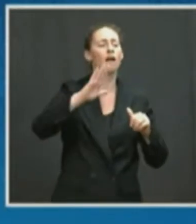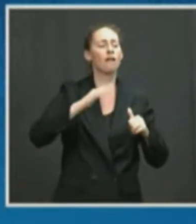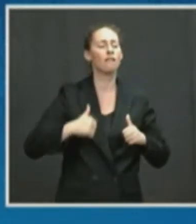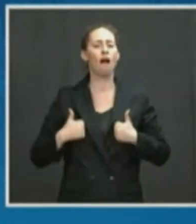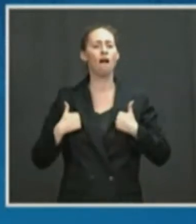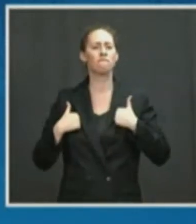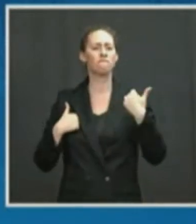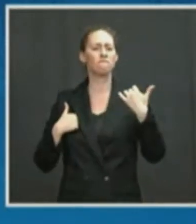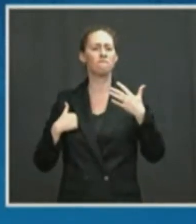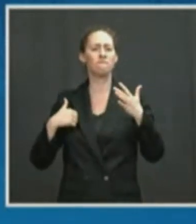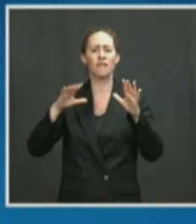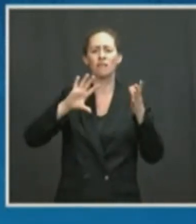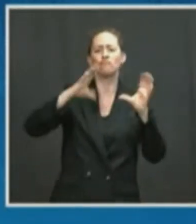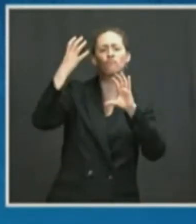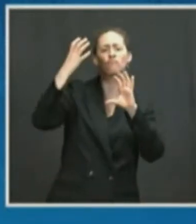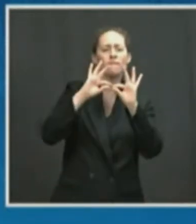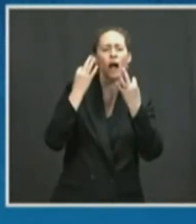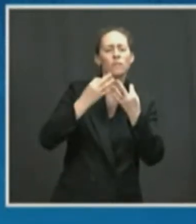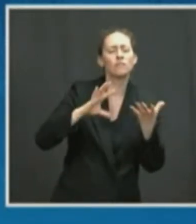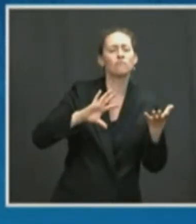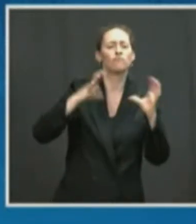to children, to communities.